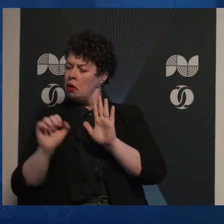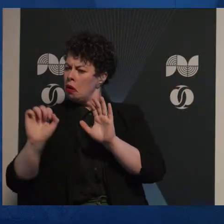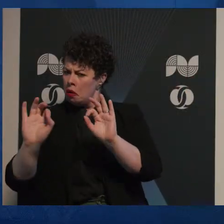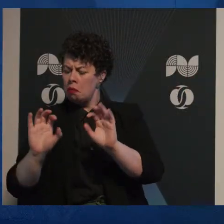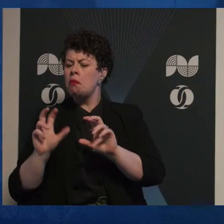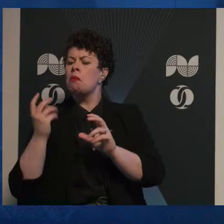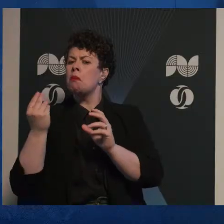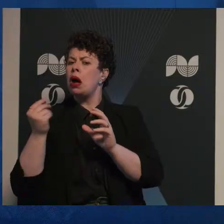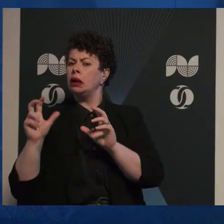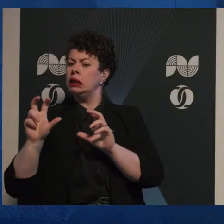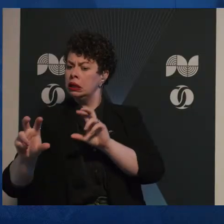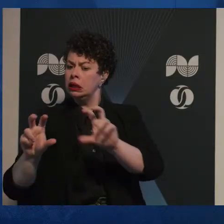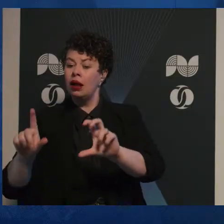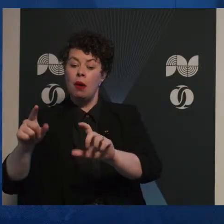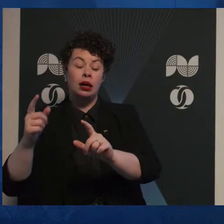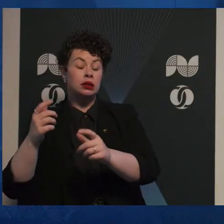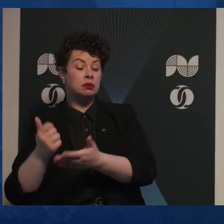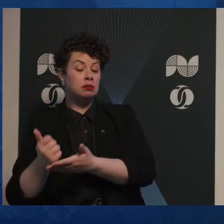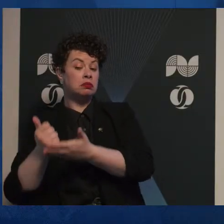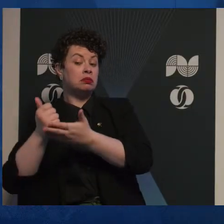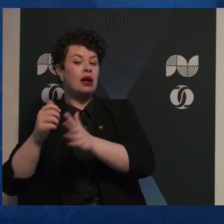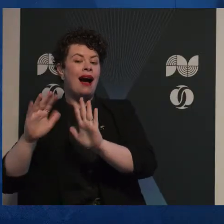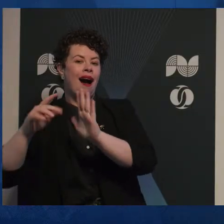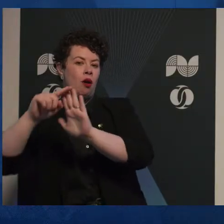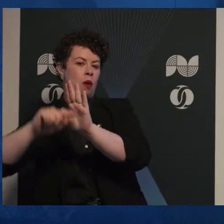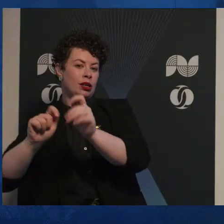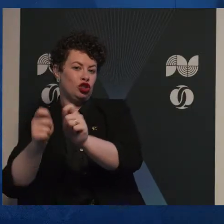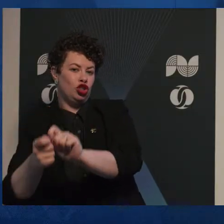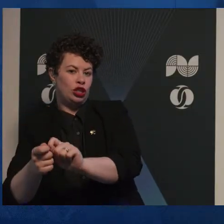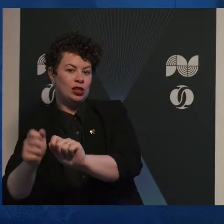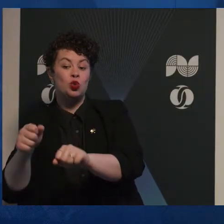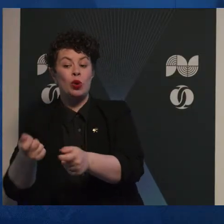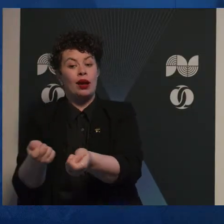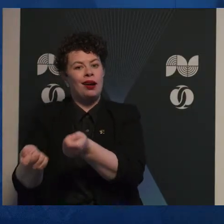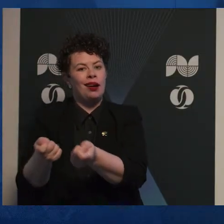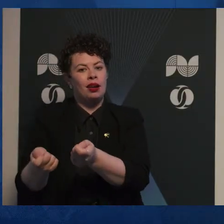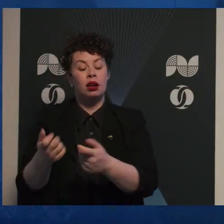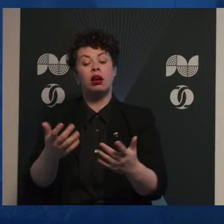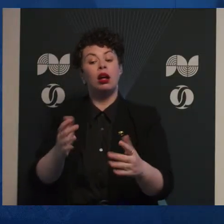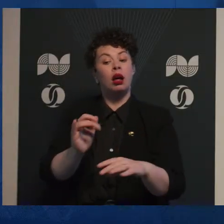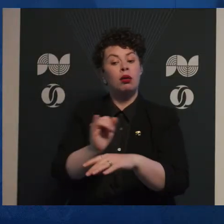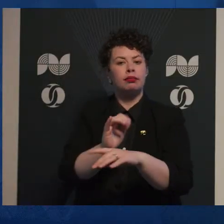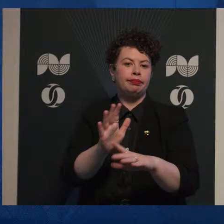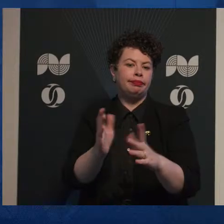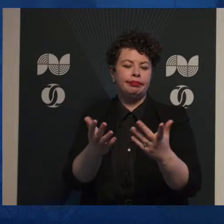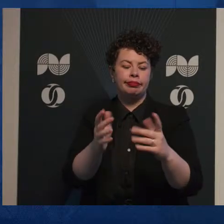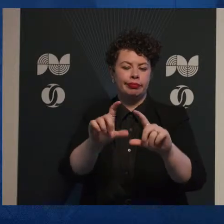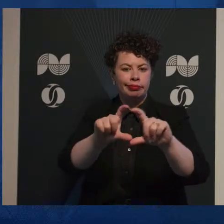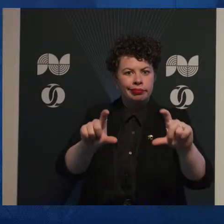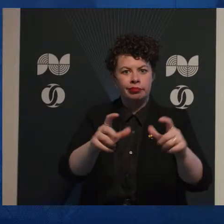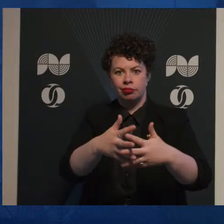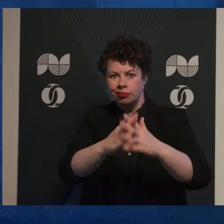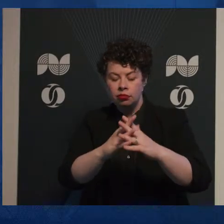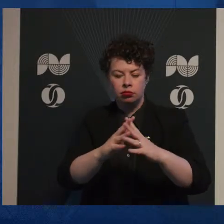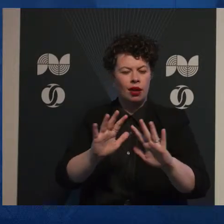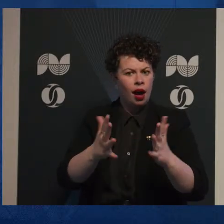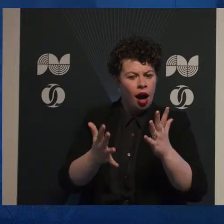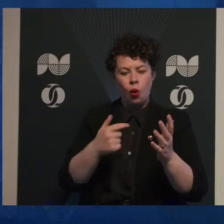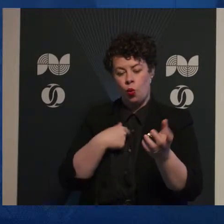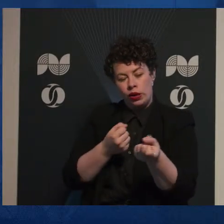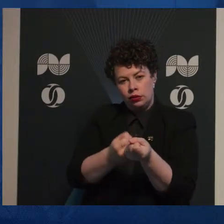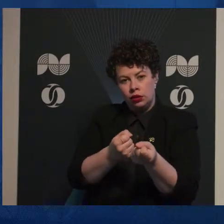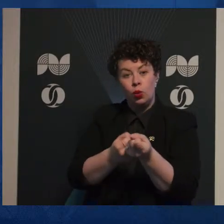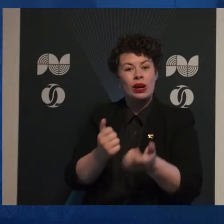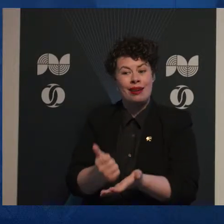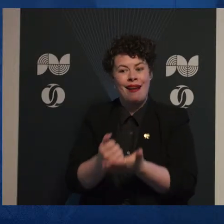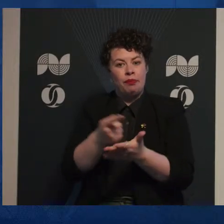state-owned enterprises, we can help them to improve their corporate governance, we can help them to introduce supervisory boards, we can help them be clearer